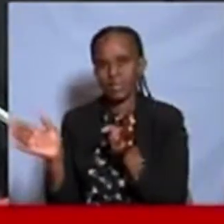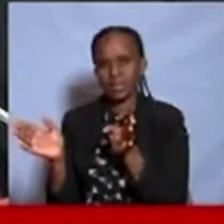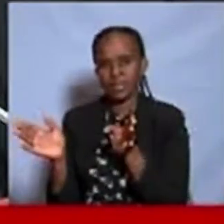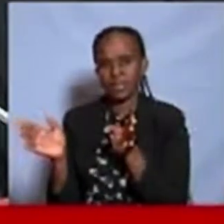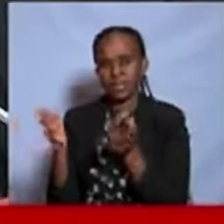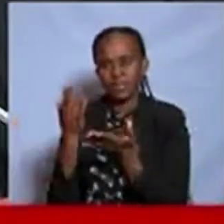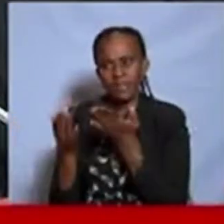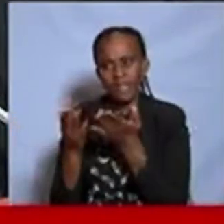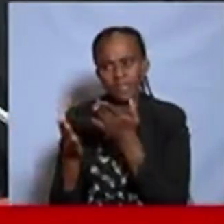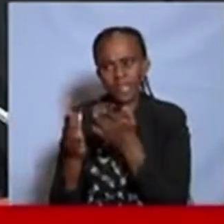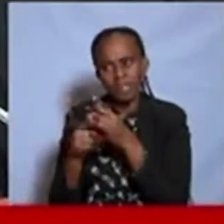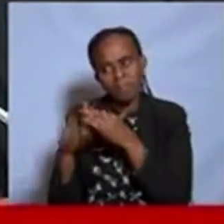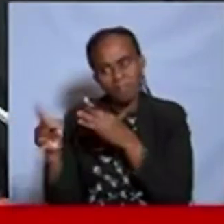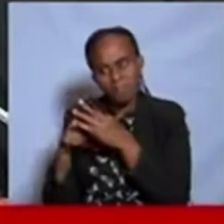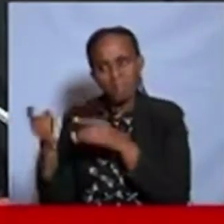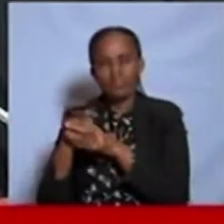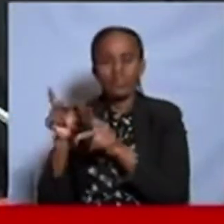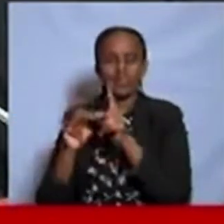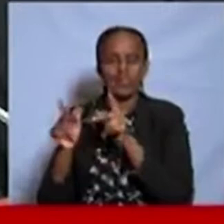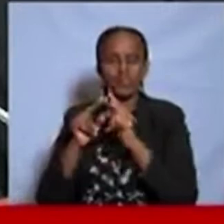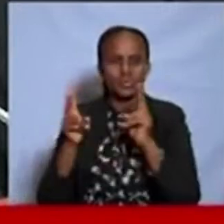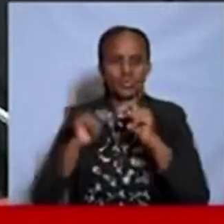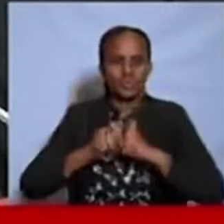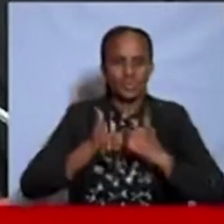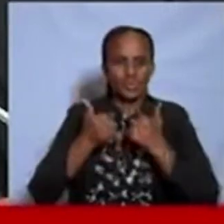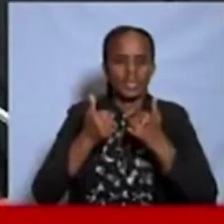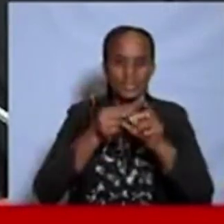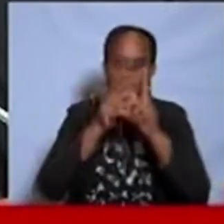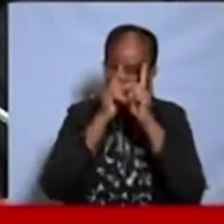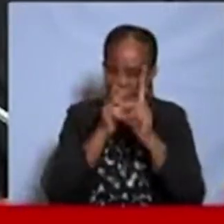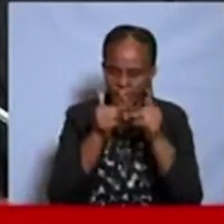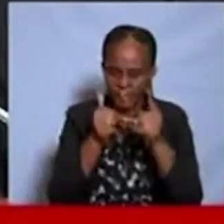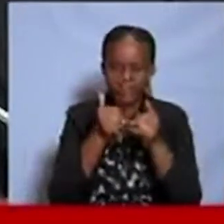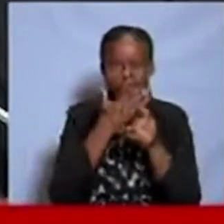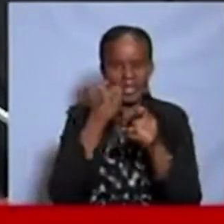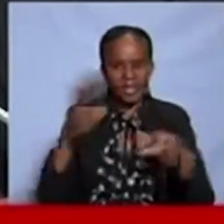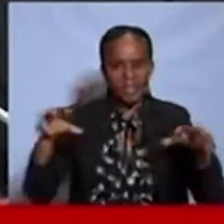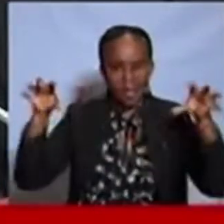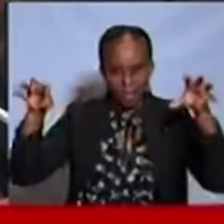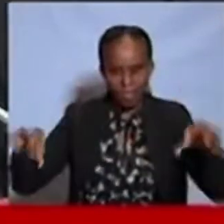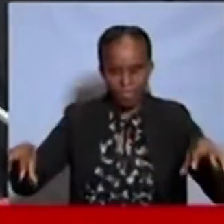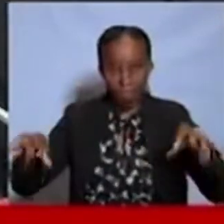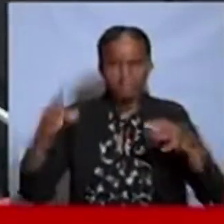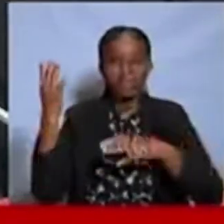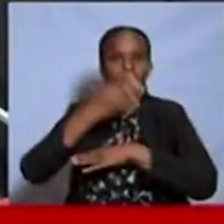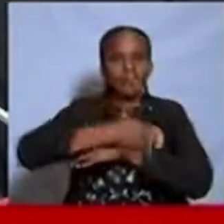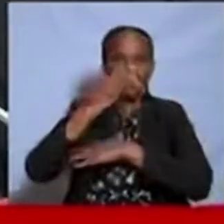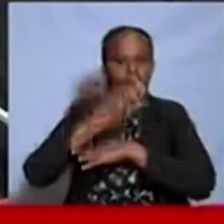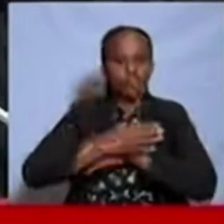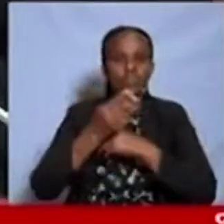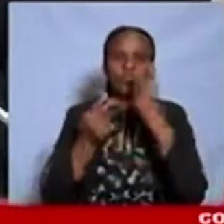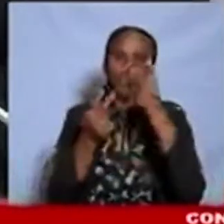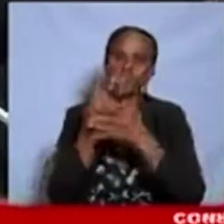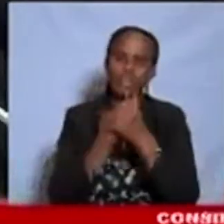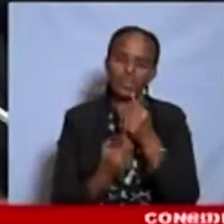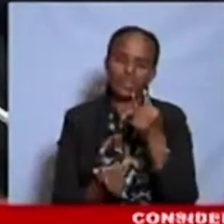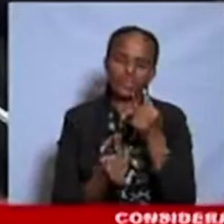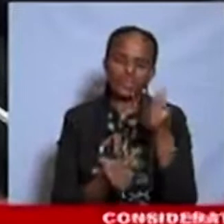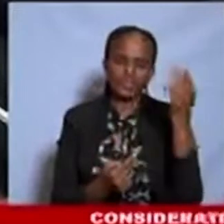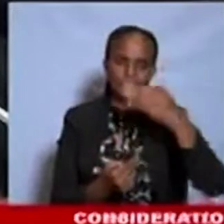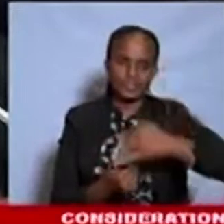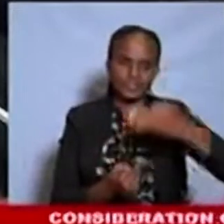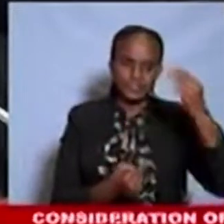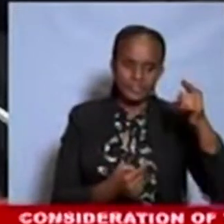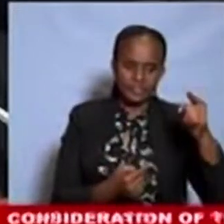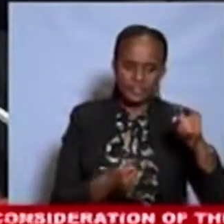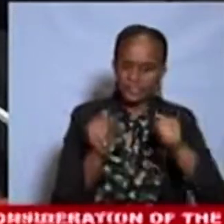the client. And so we made a decision that we should cover both. So there should be a barrier here and a